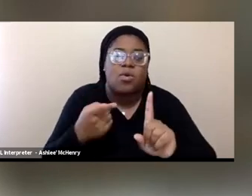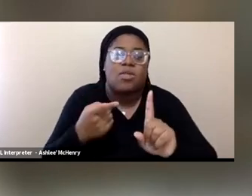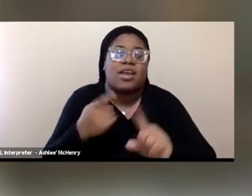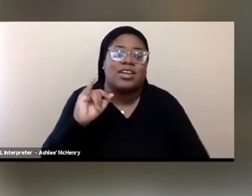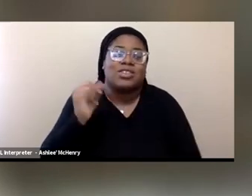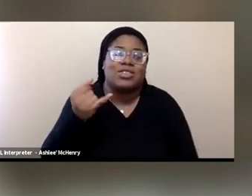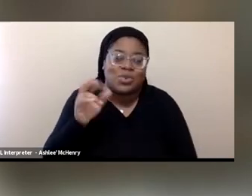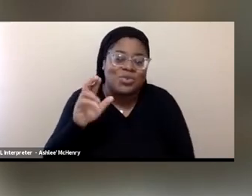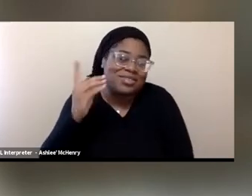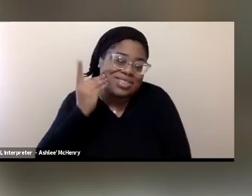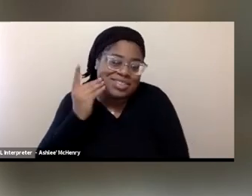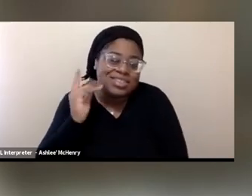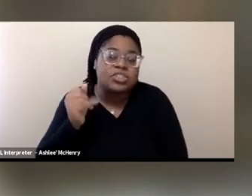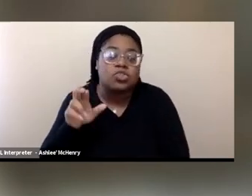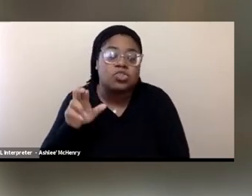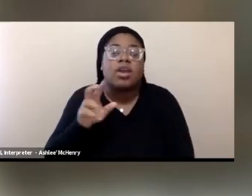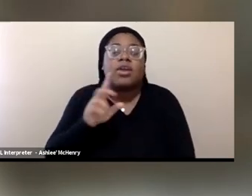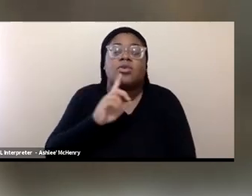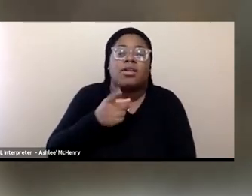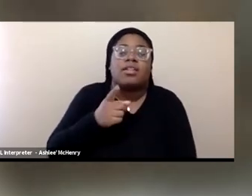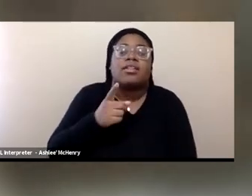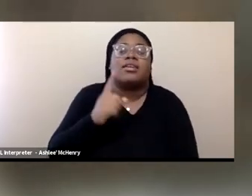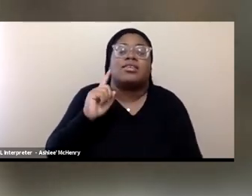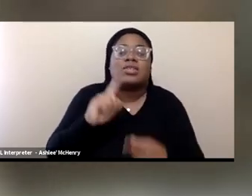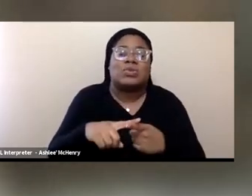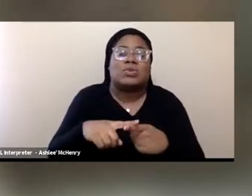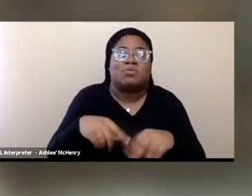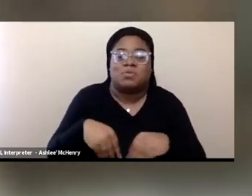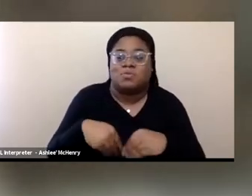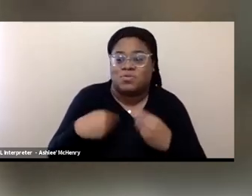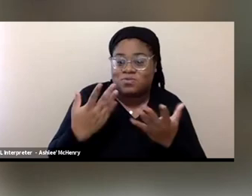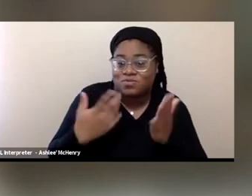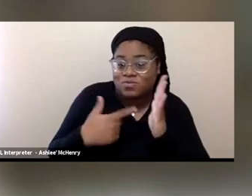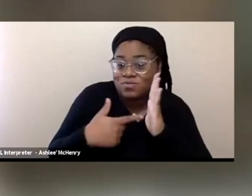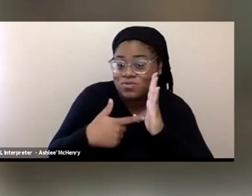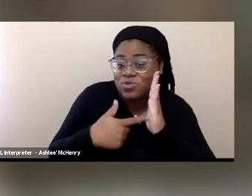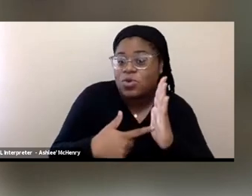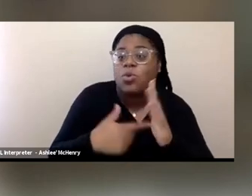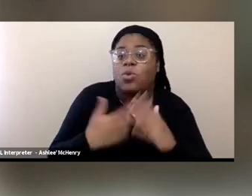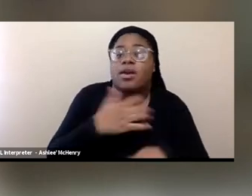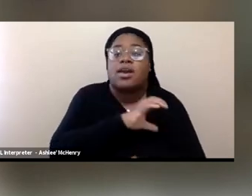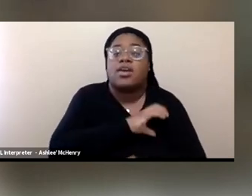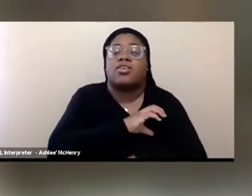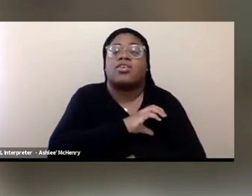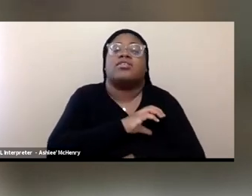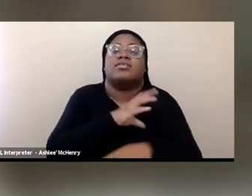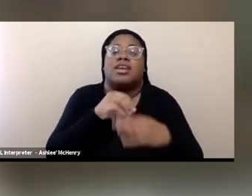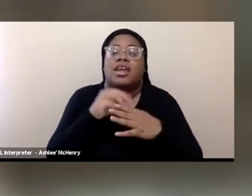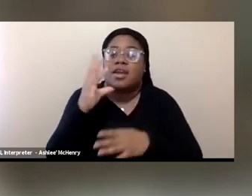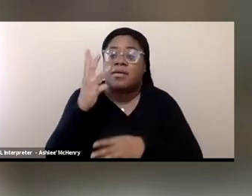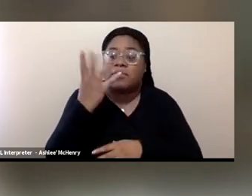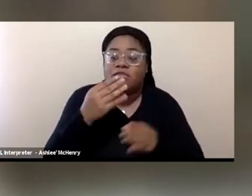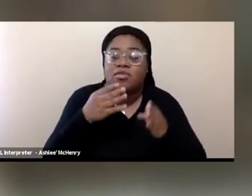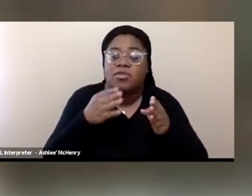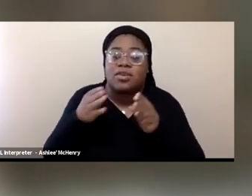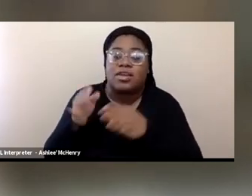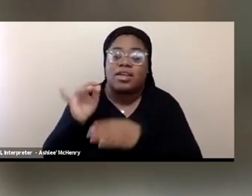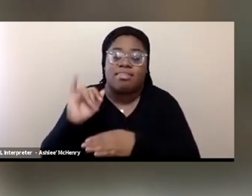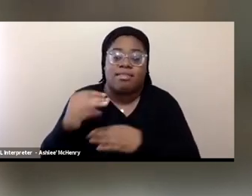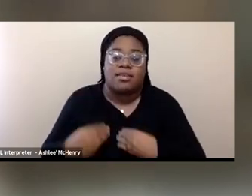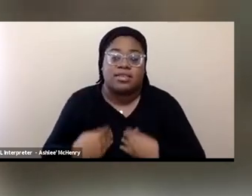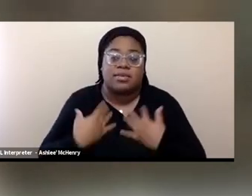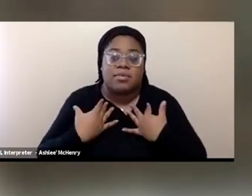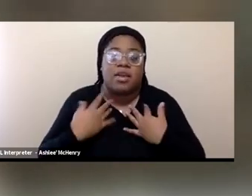at Disney Junior, which is to portray our characters in beautiful ways that will inspire